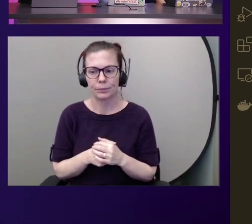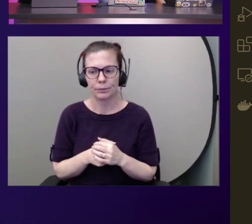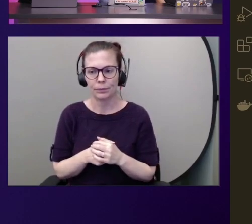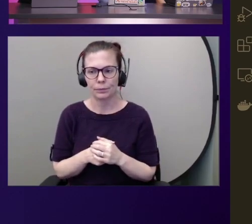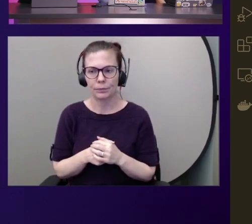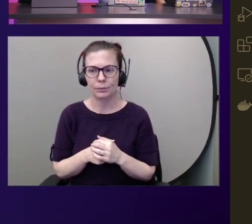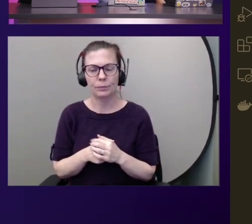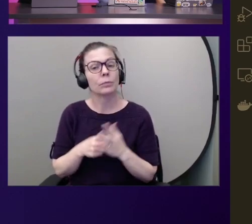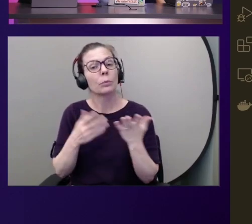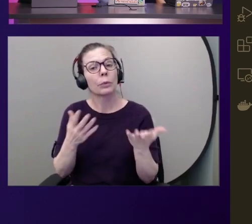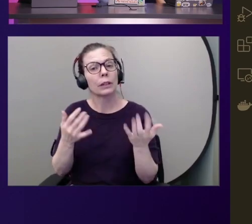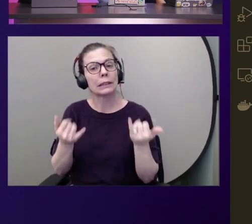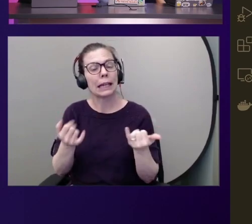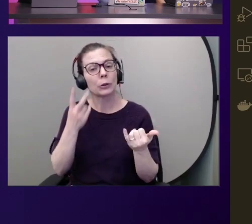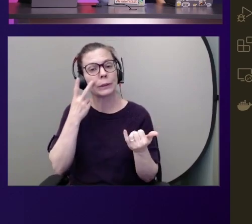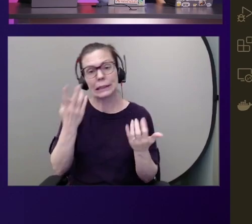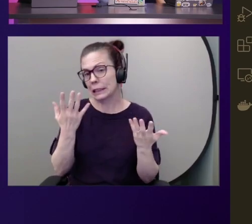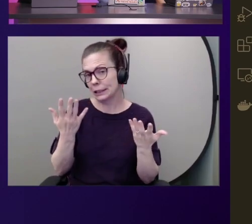So what you'll see this time